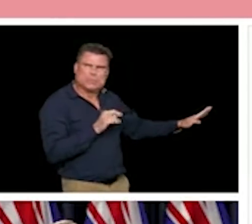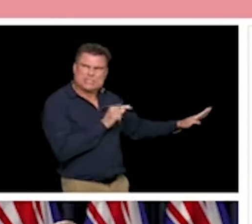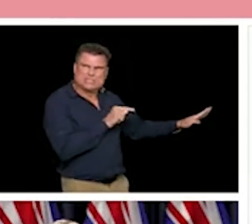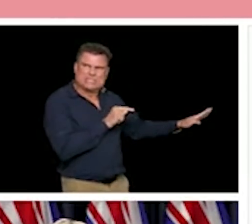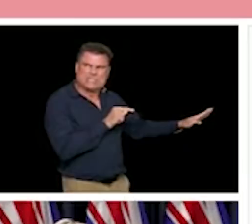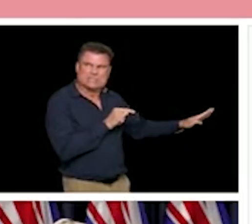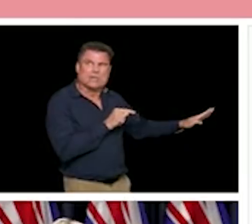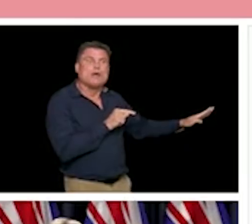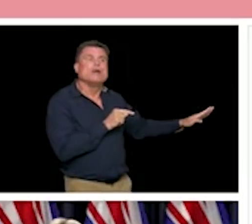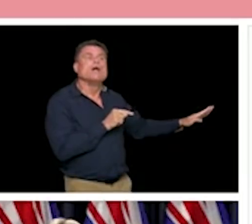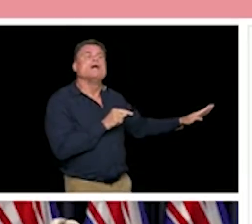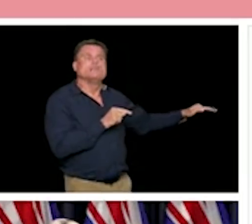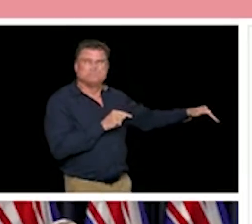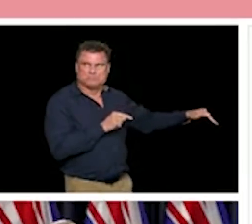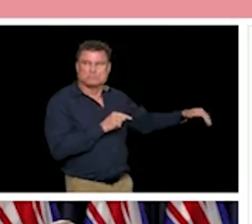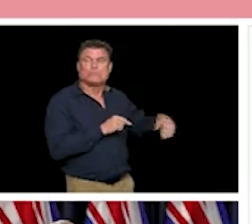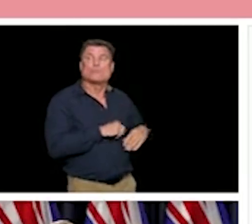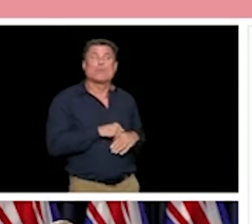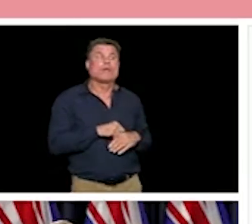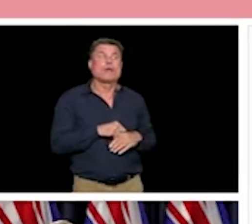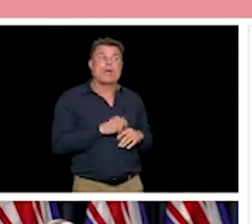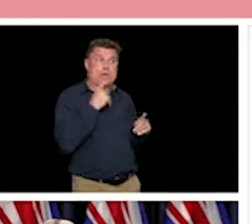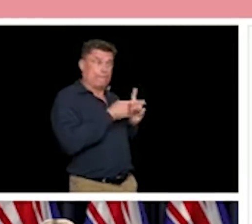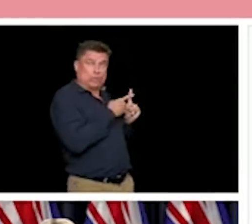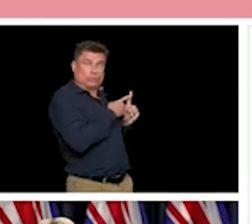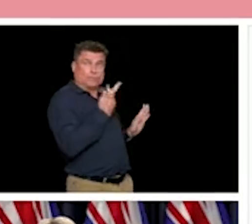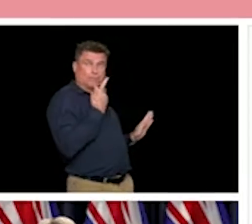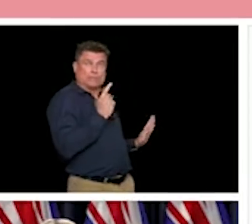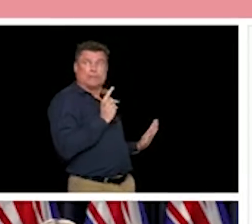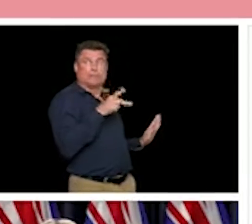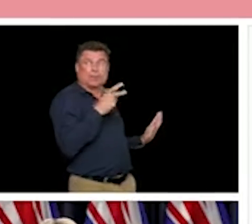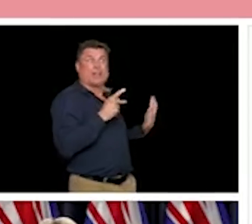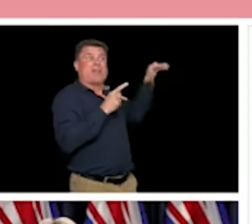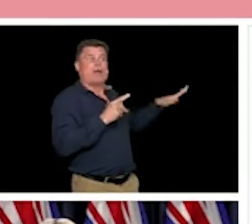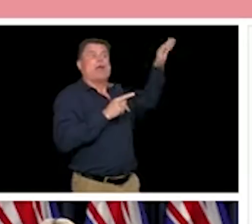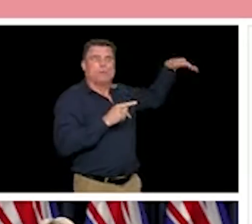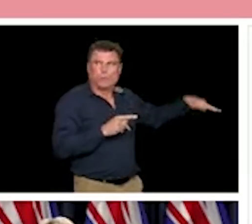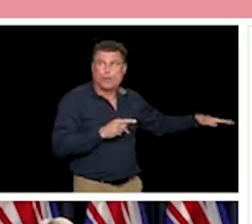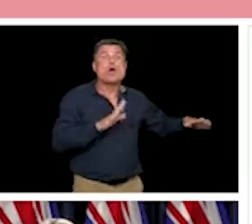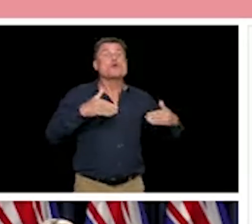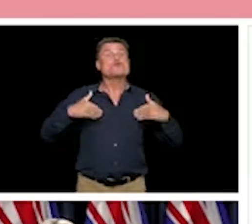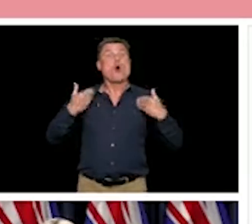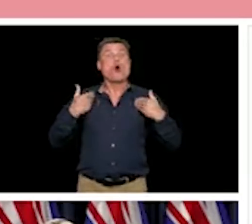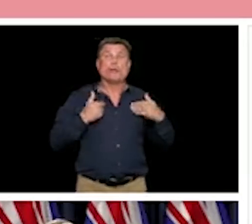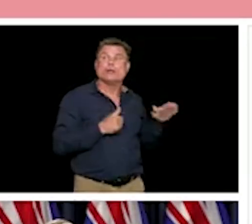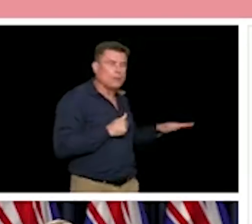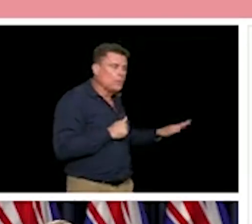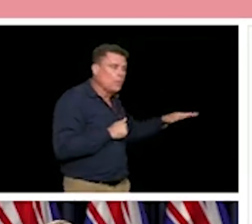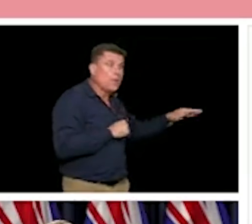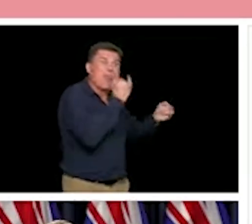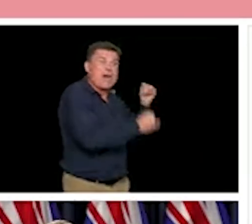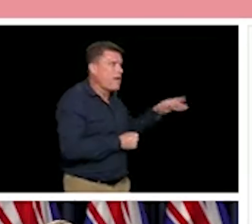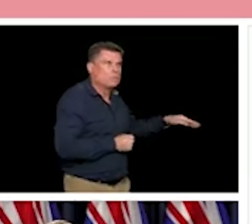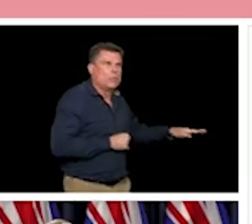the discussion we've had over the last few weeks of exposure events, particularly social events, parties, get-togethers